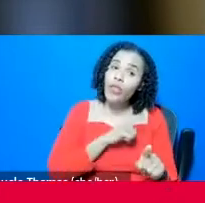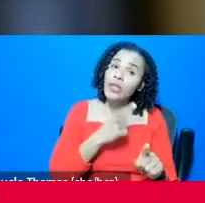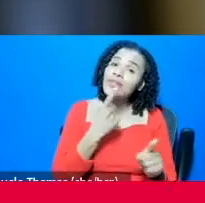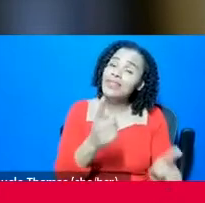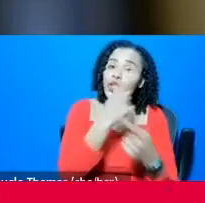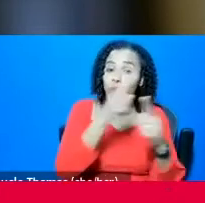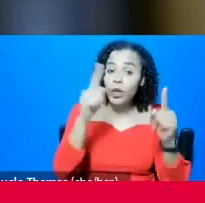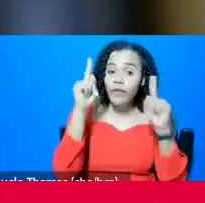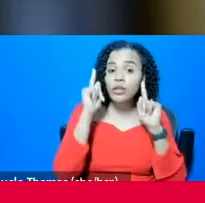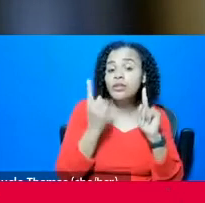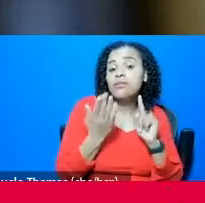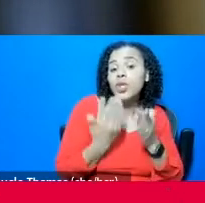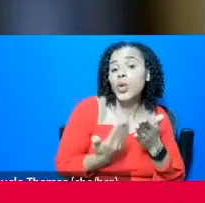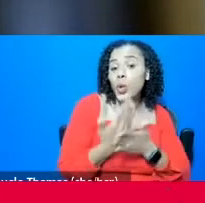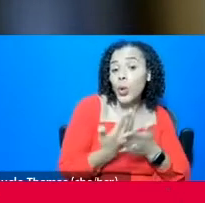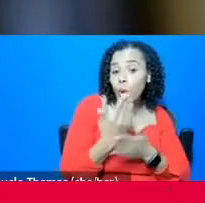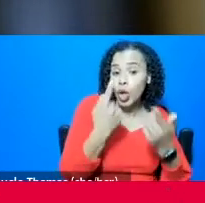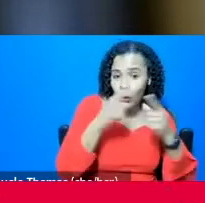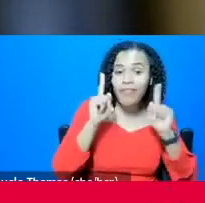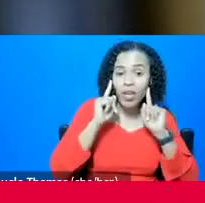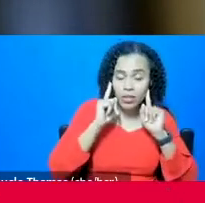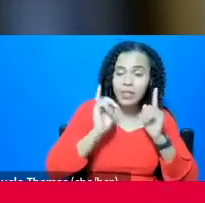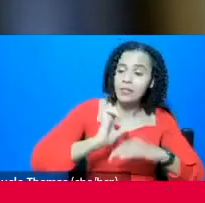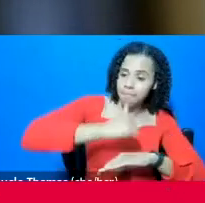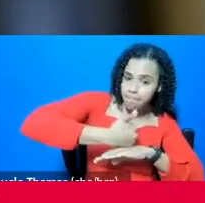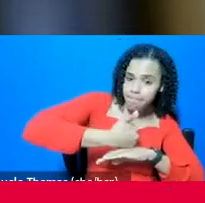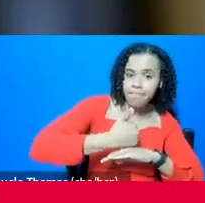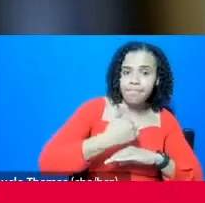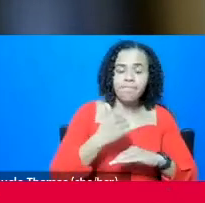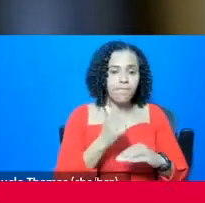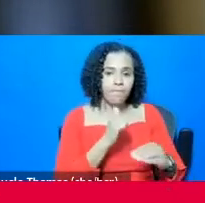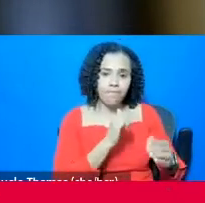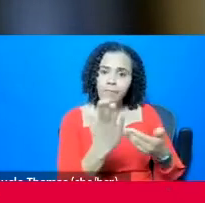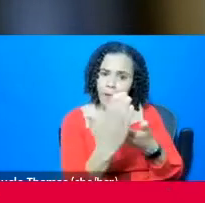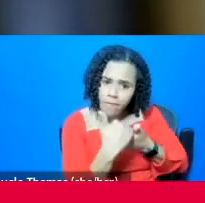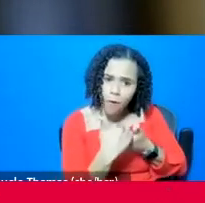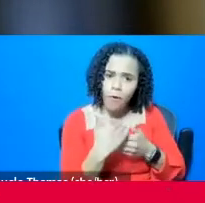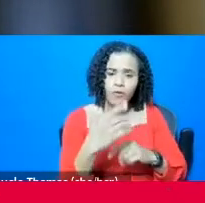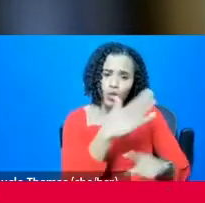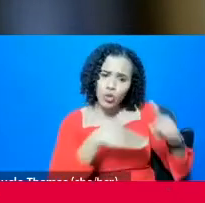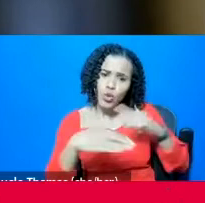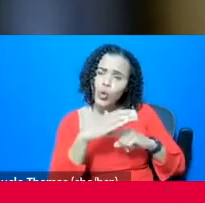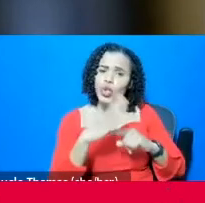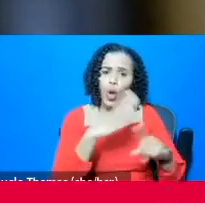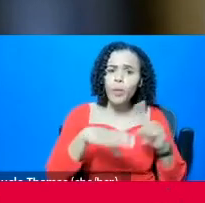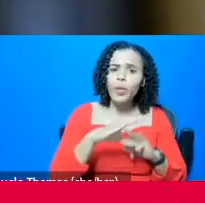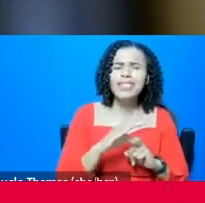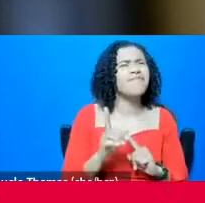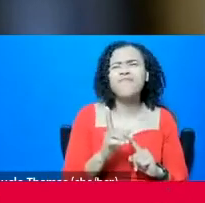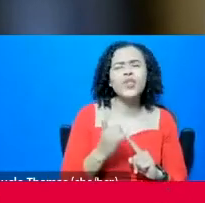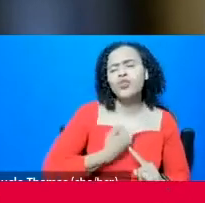certain extent, that were set up with social community, I shouldn't say universities,